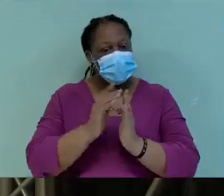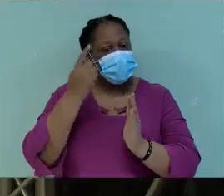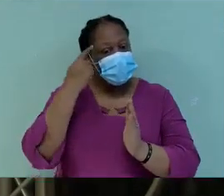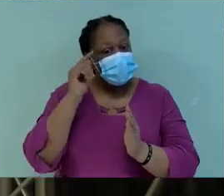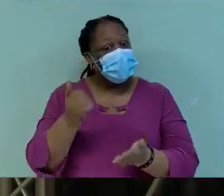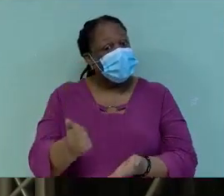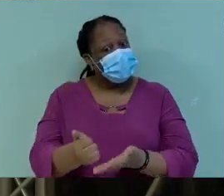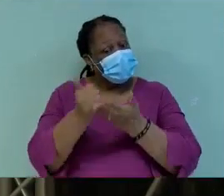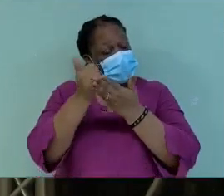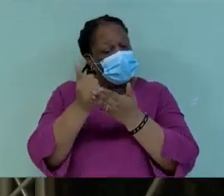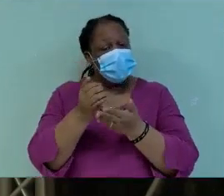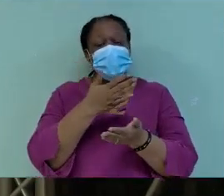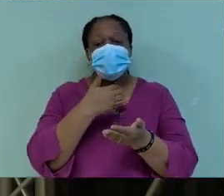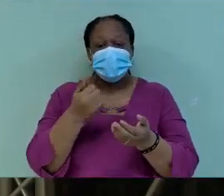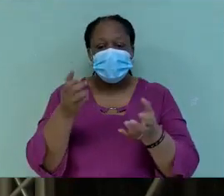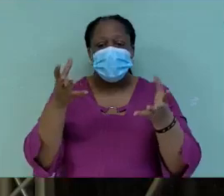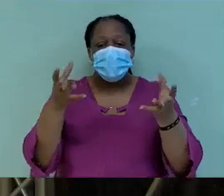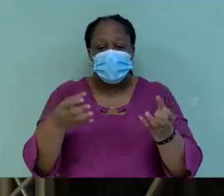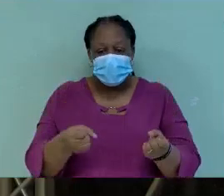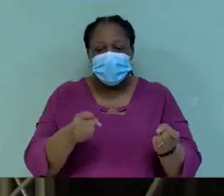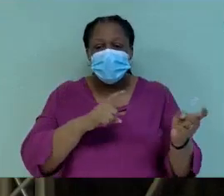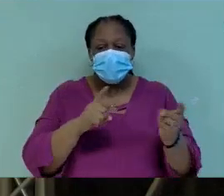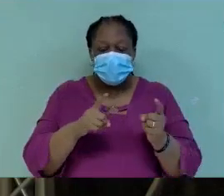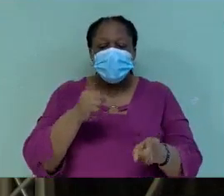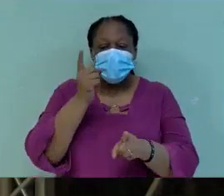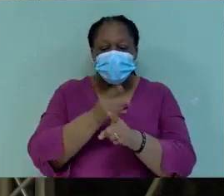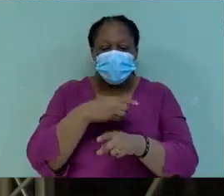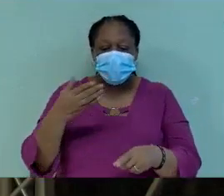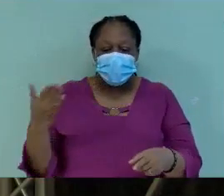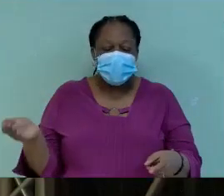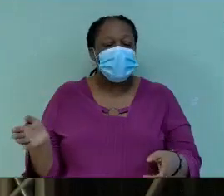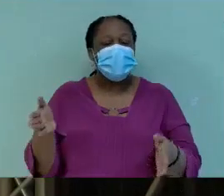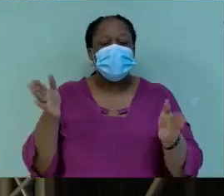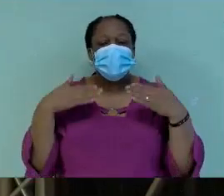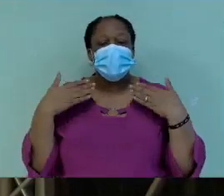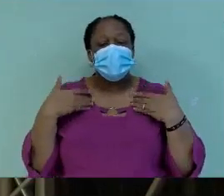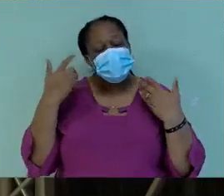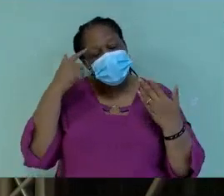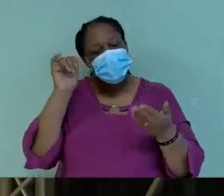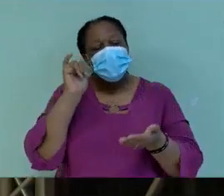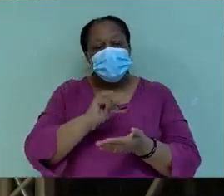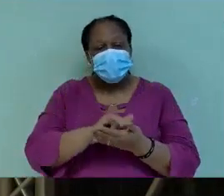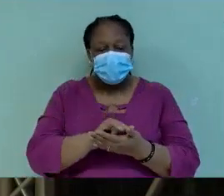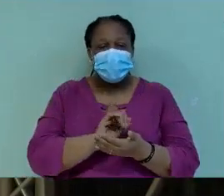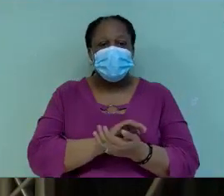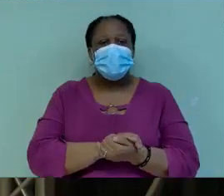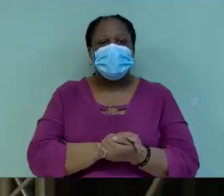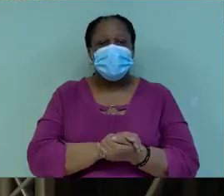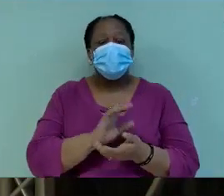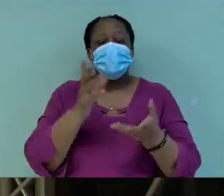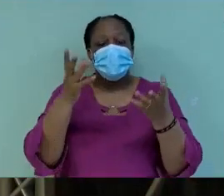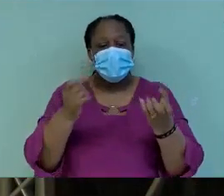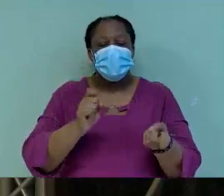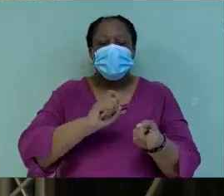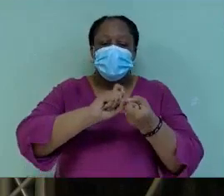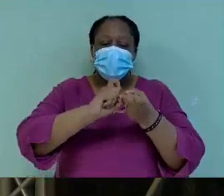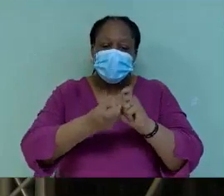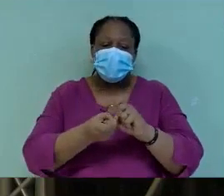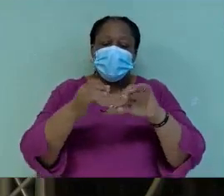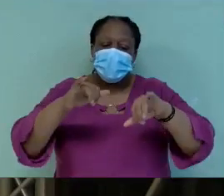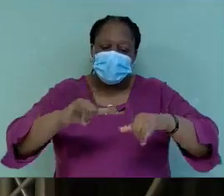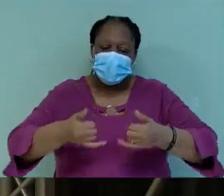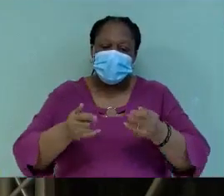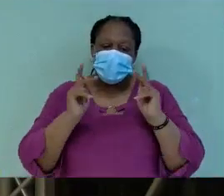further information because they want to be compliant, and that is good. What we are trying to do right now is to change behaviors so that persons